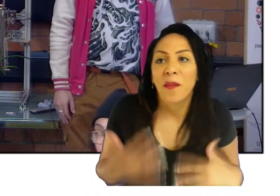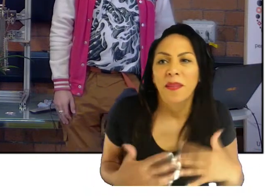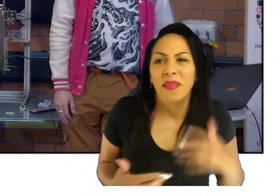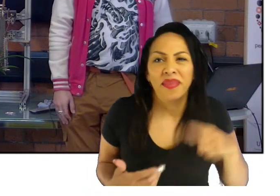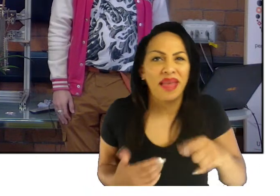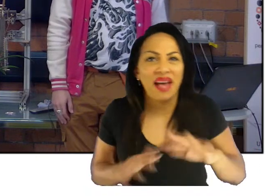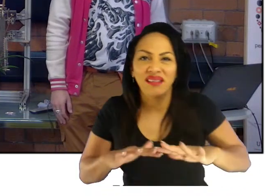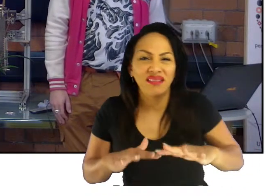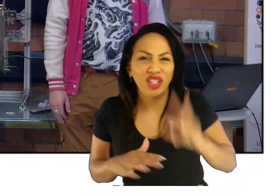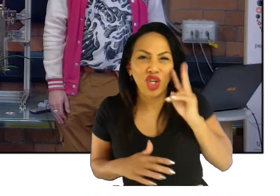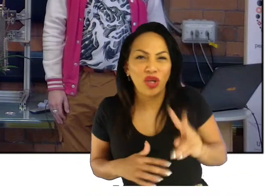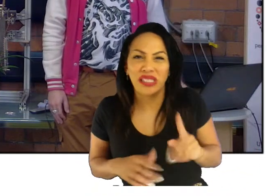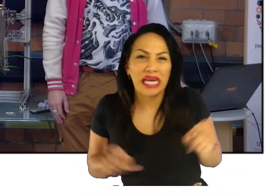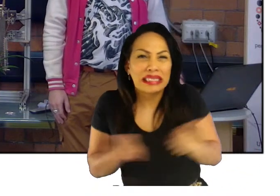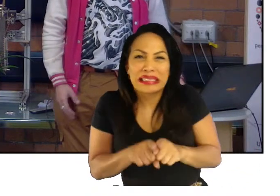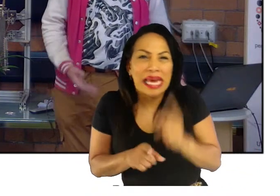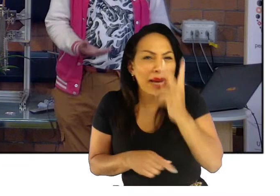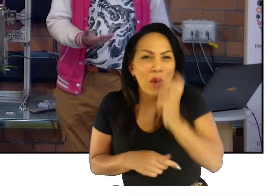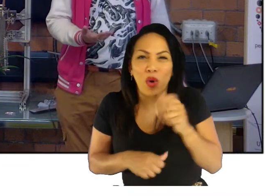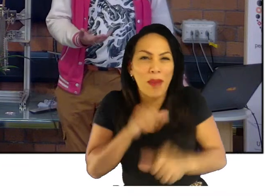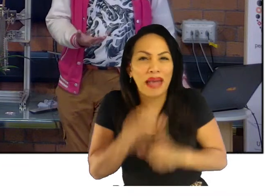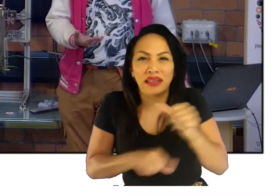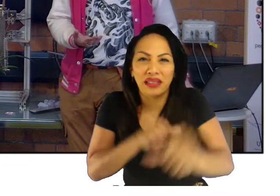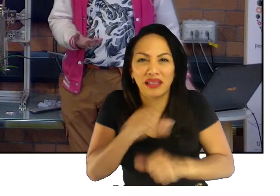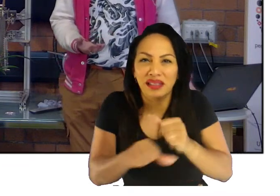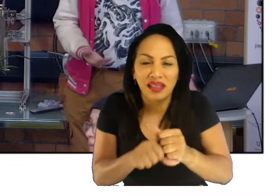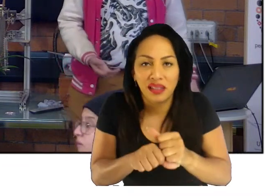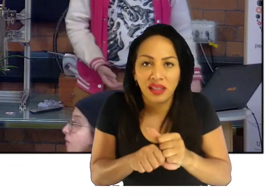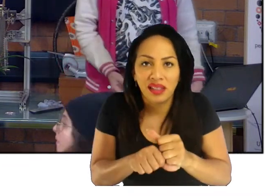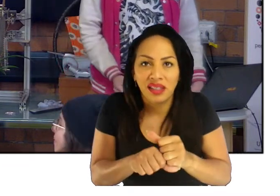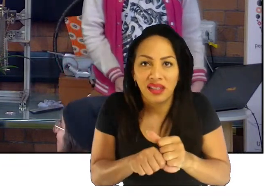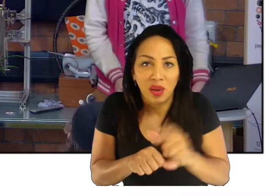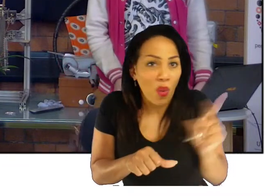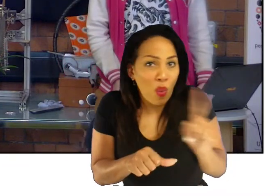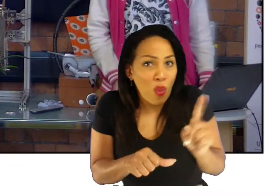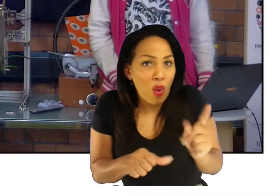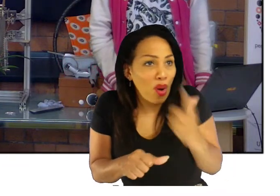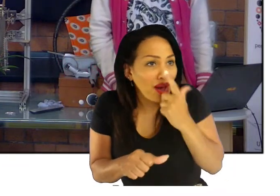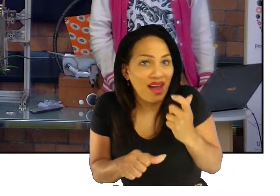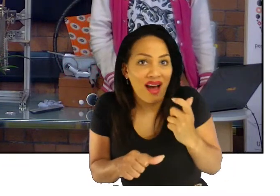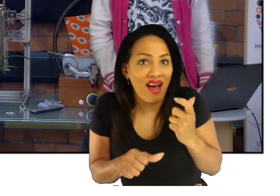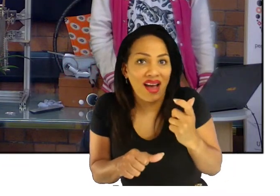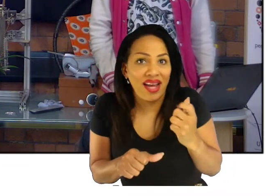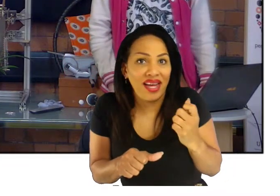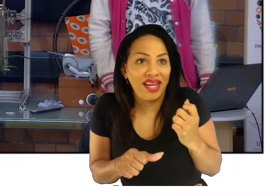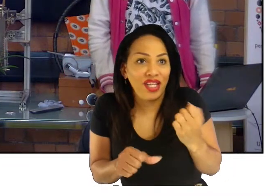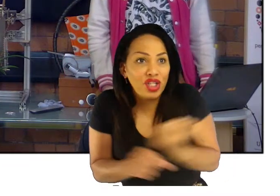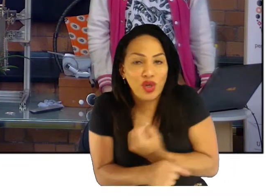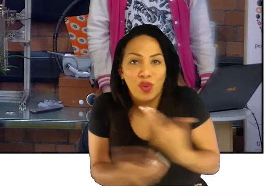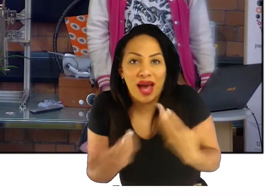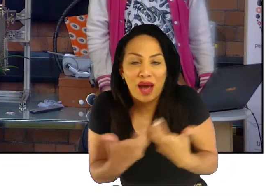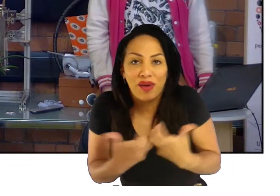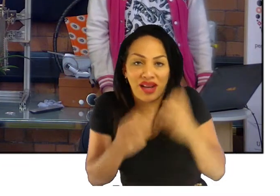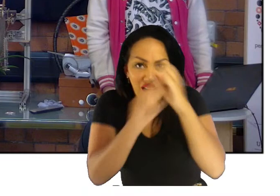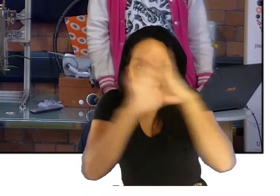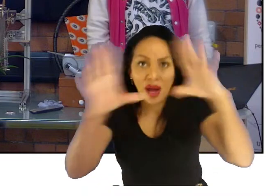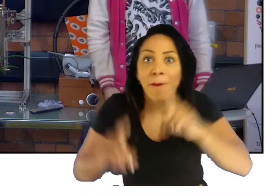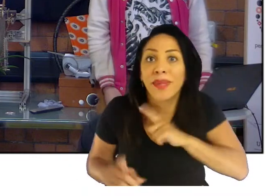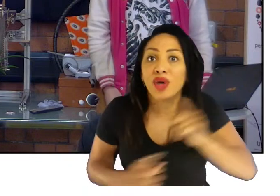me and other people like me, where we are actually really well supported, but we still kind of, because of society making us feel